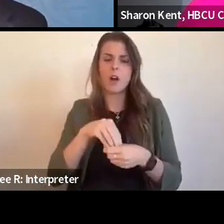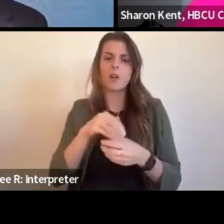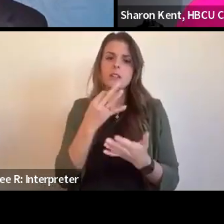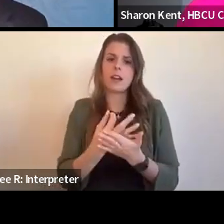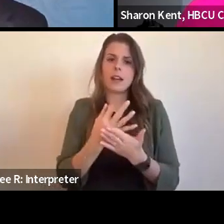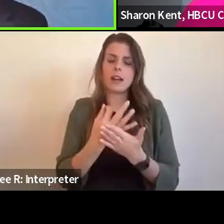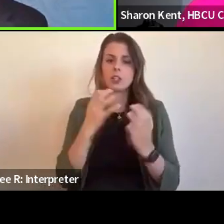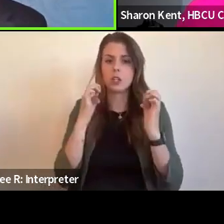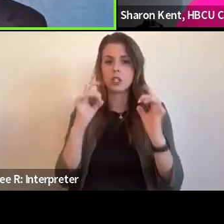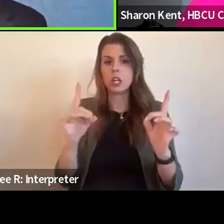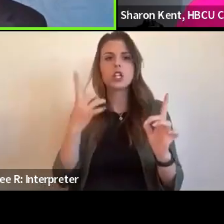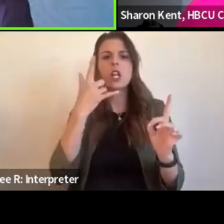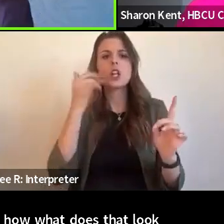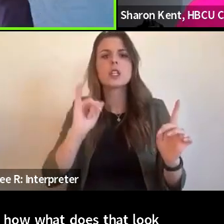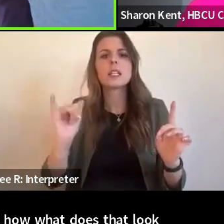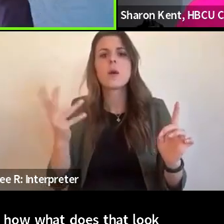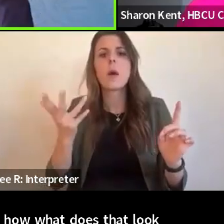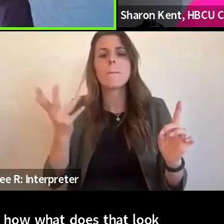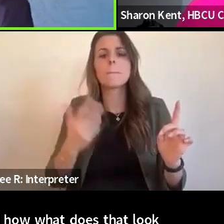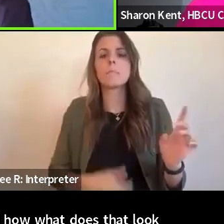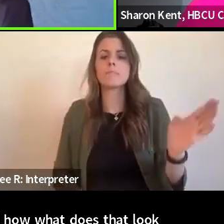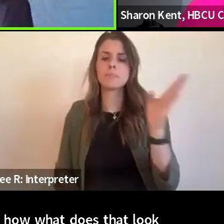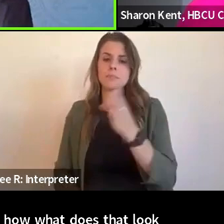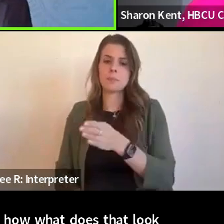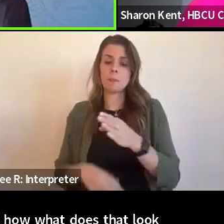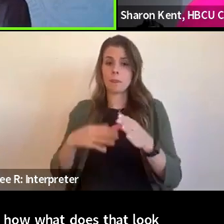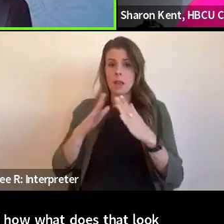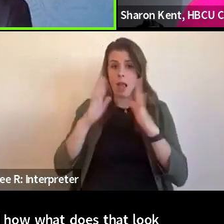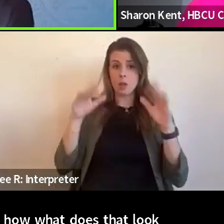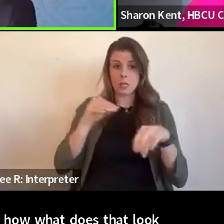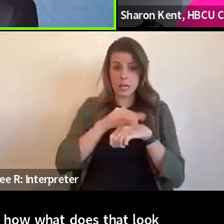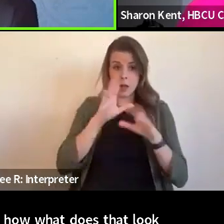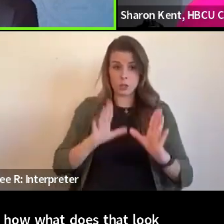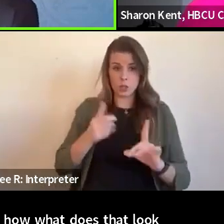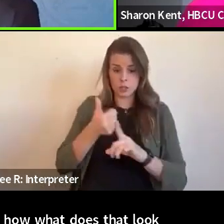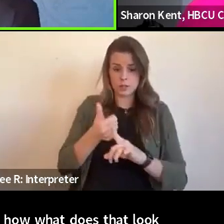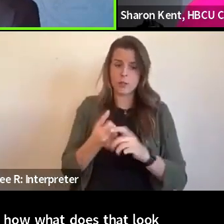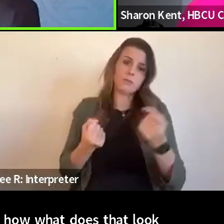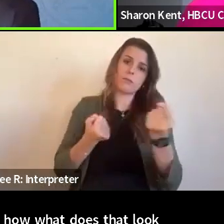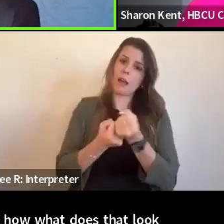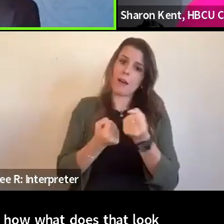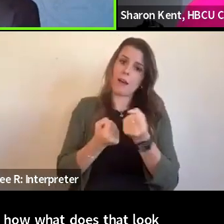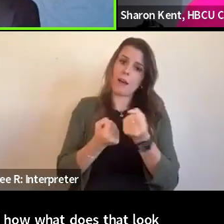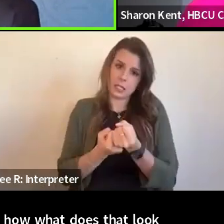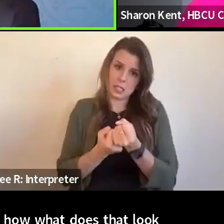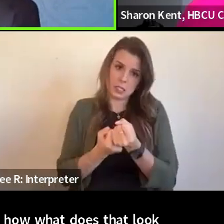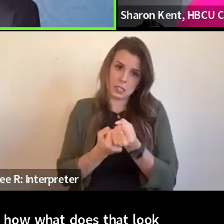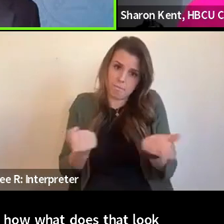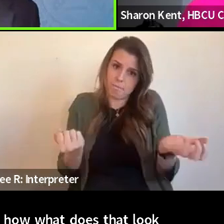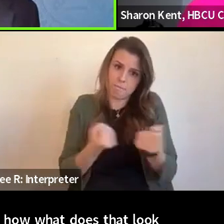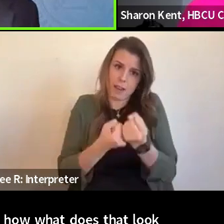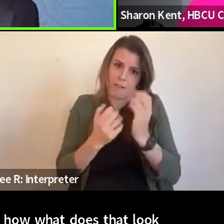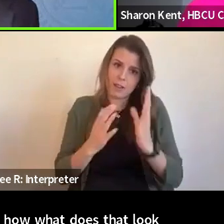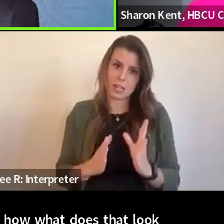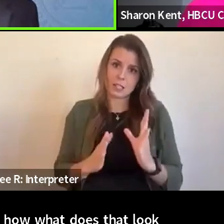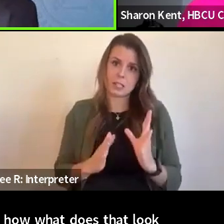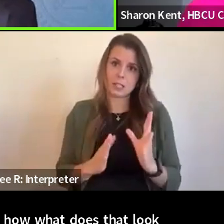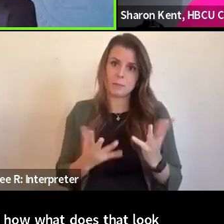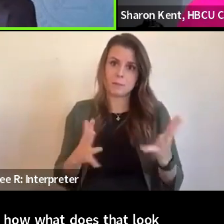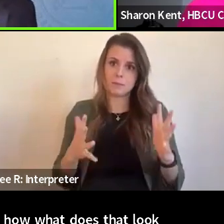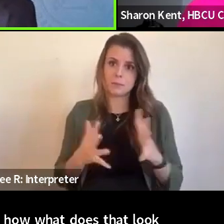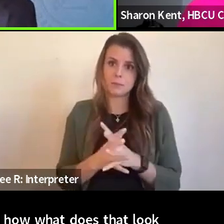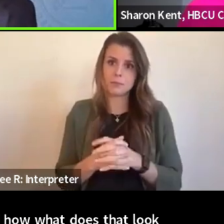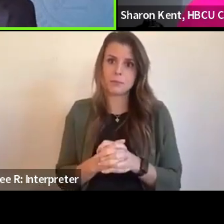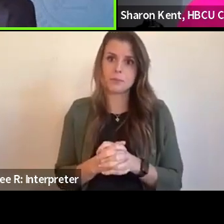like? Well, housing counselors are advocates at the end of the day, very good advocates,